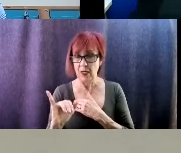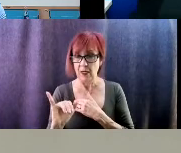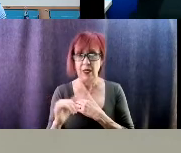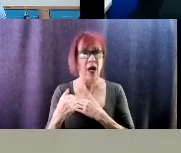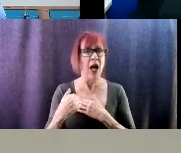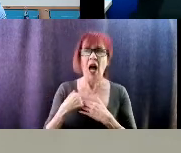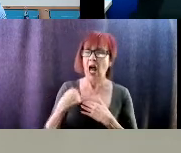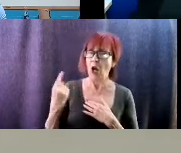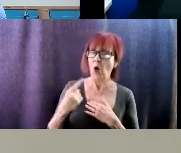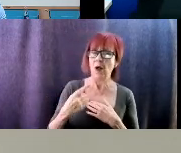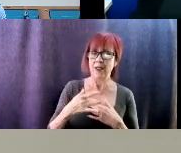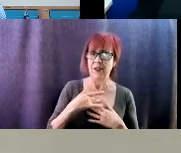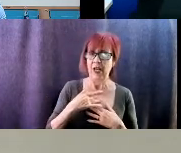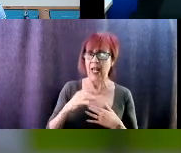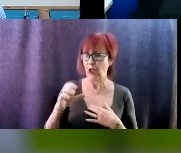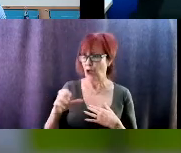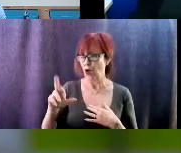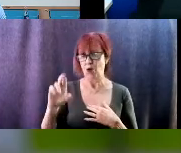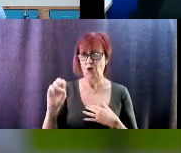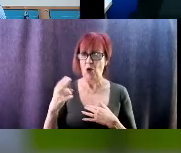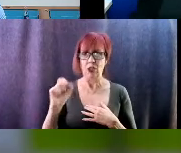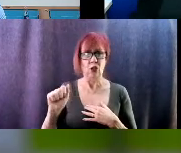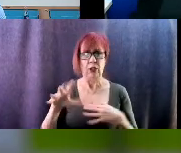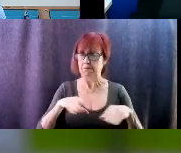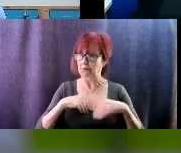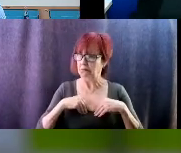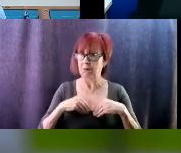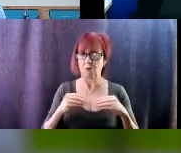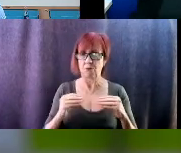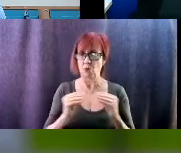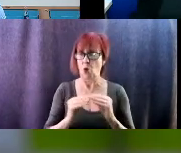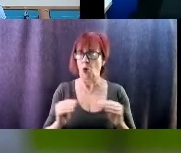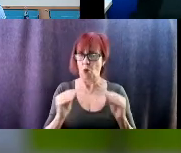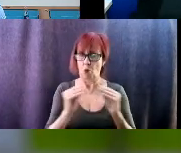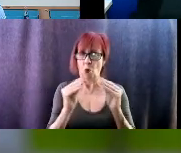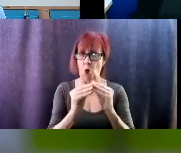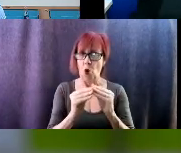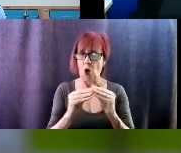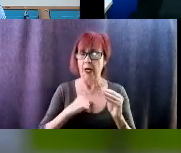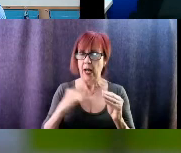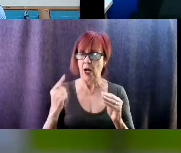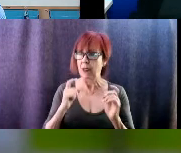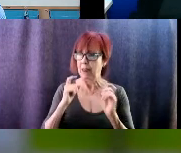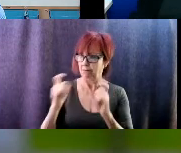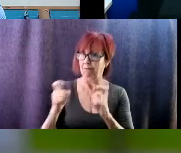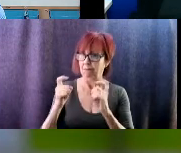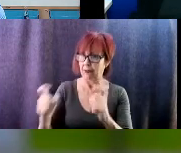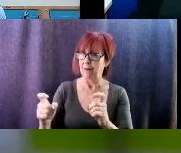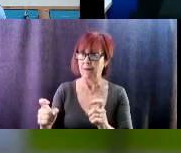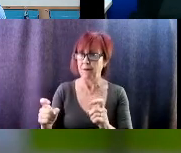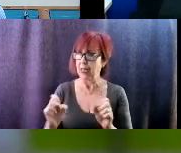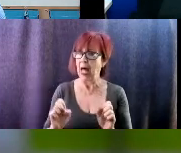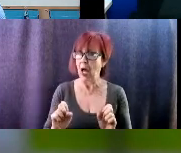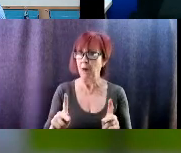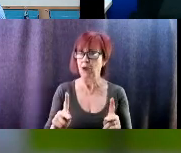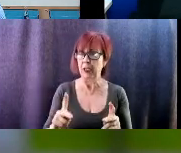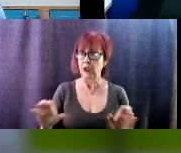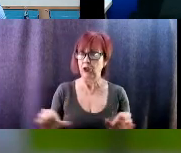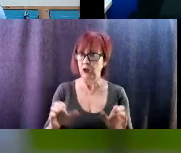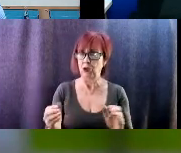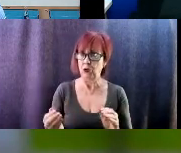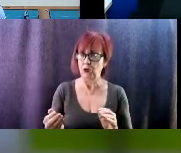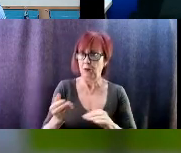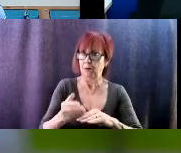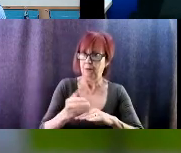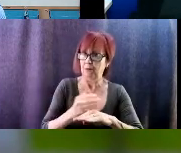like Crush could always take on more, and I've always given him that opportunity to do that.